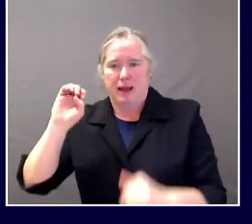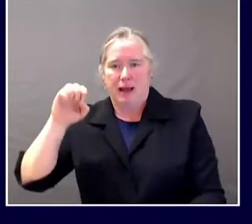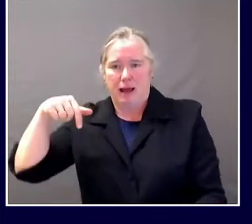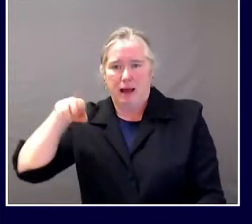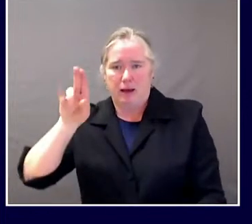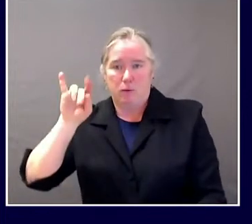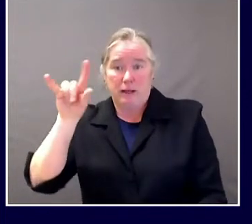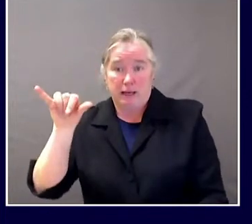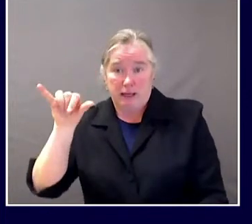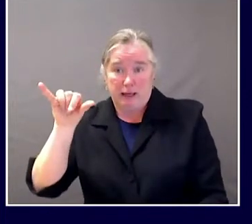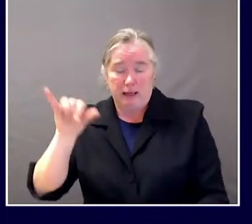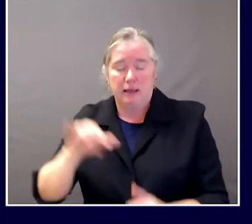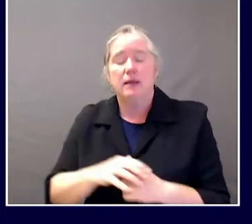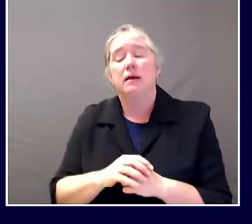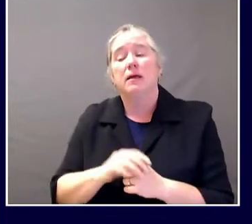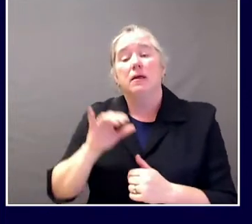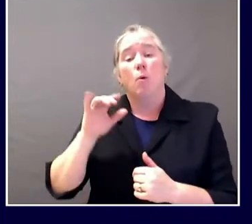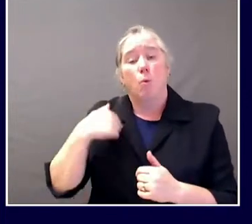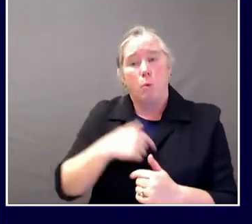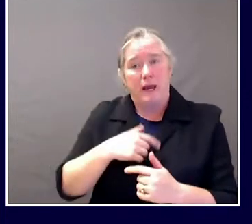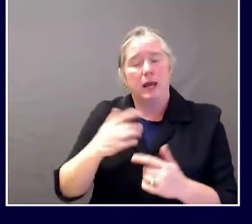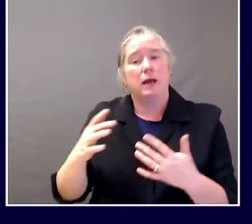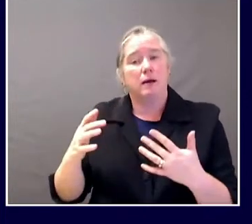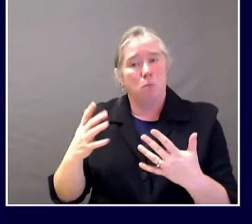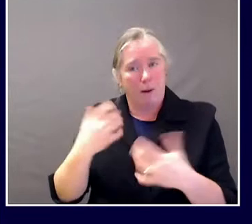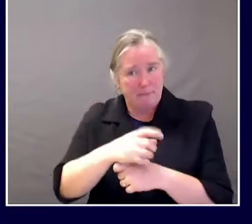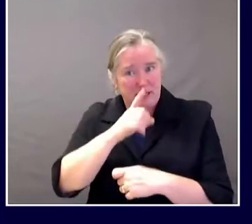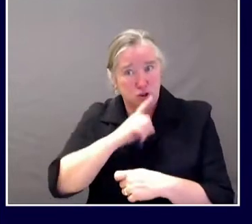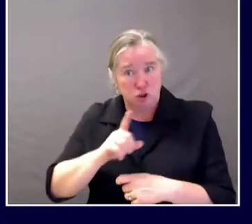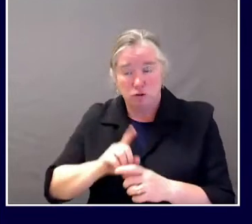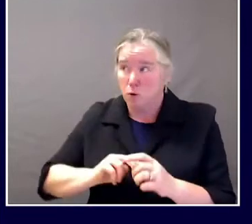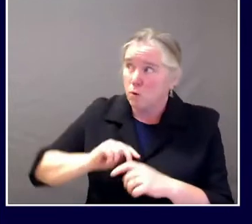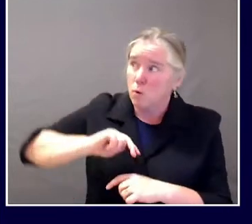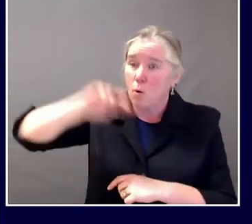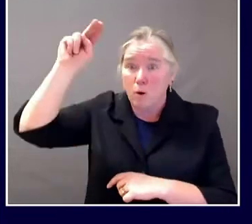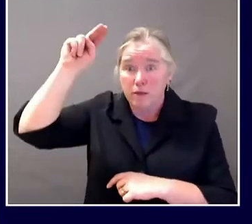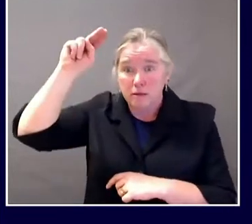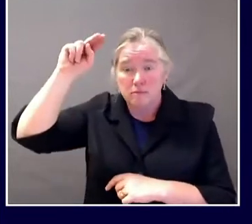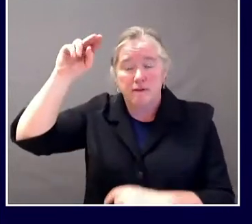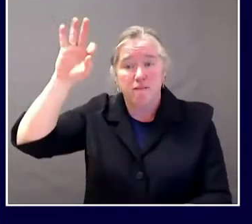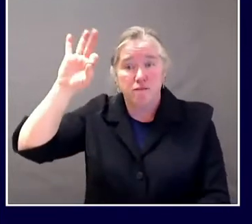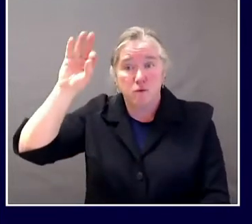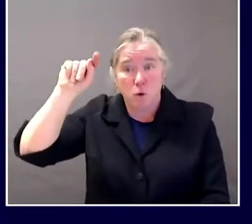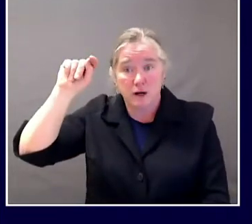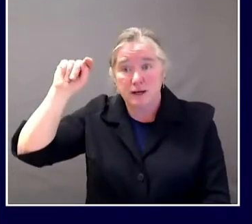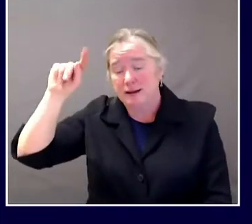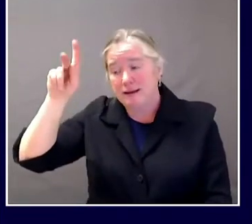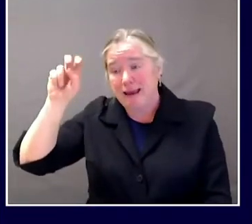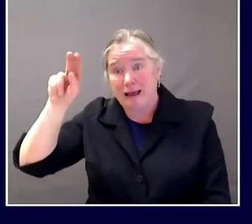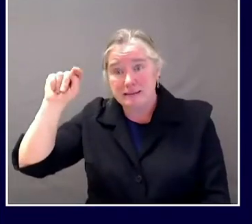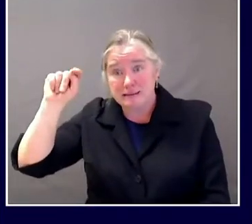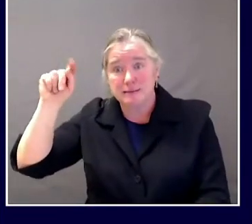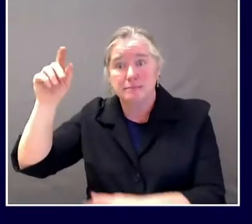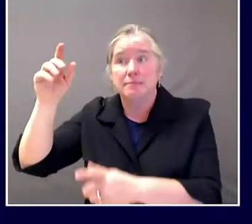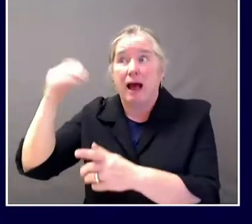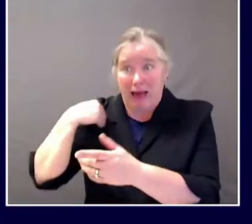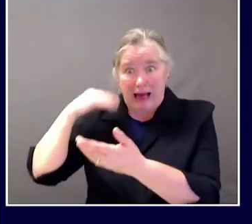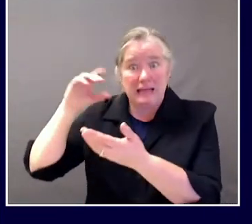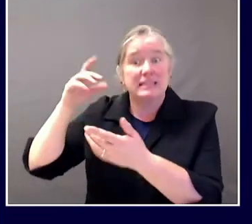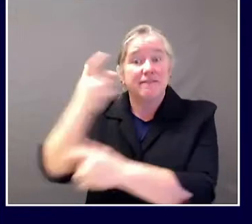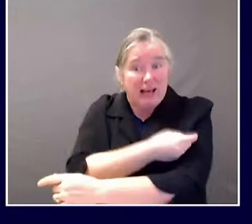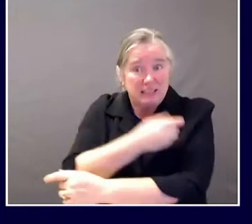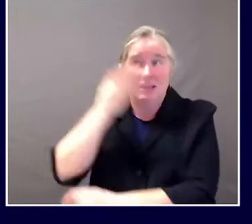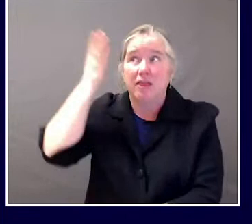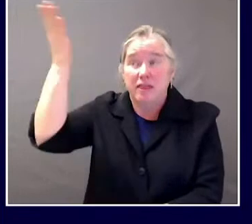send vaccine to other parts of the state, from Fort Kent all the way to York. Hospitals in those areas have received